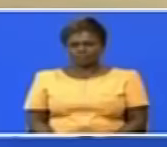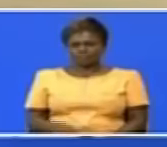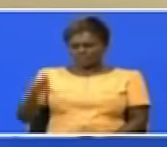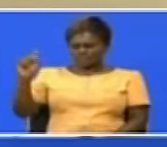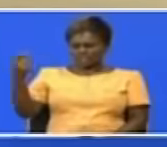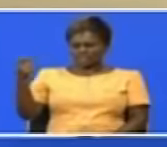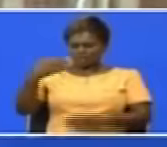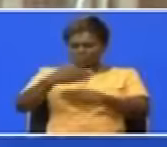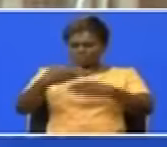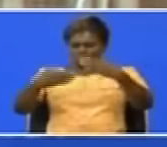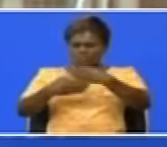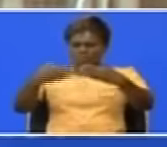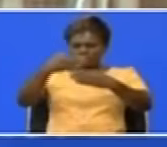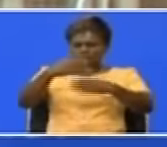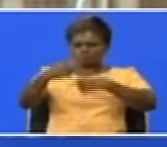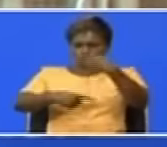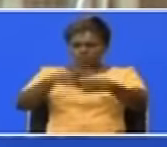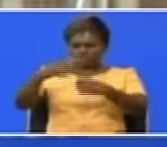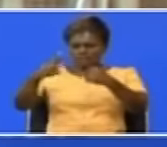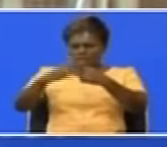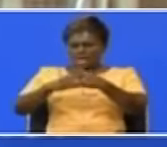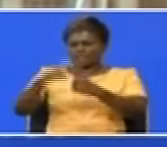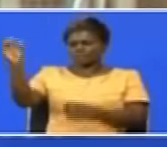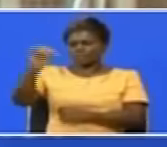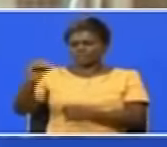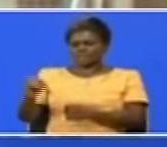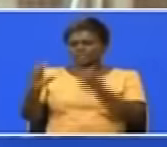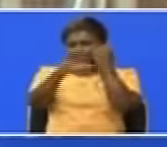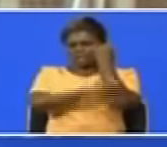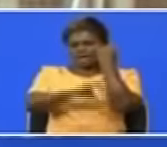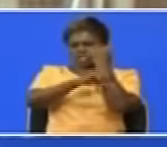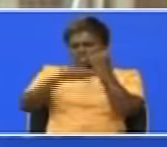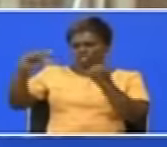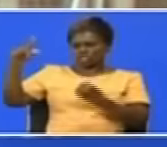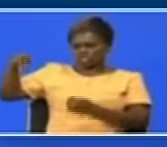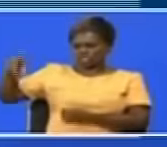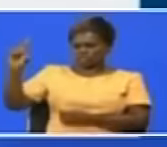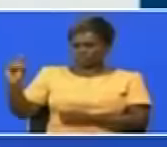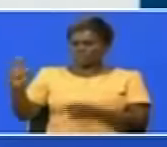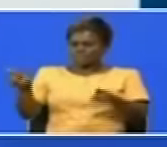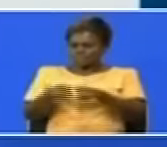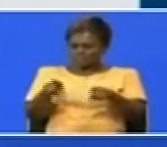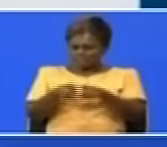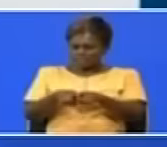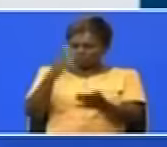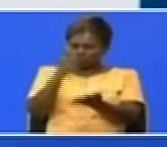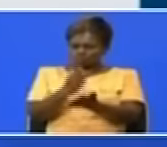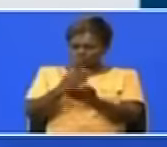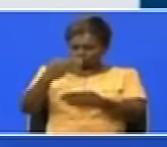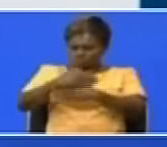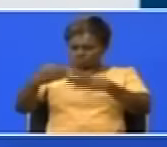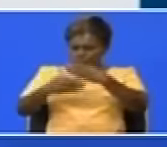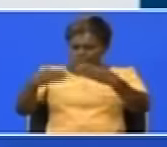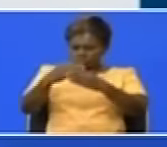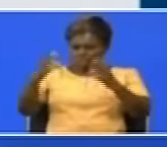Kenya's real estate industry contributes 9% of the country's gross domestic product. Investment in Kenya's real estate market today